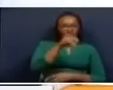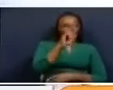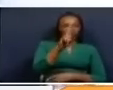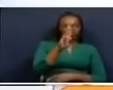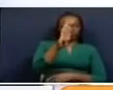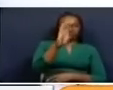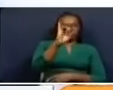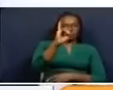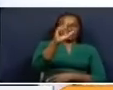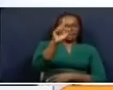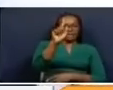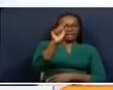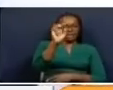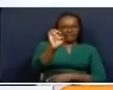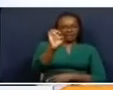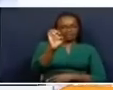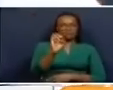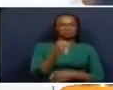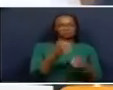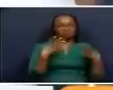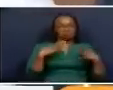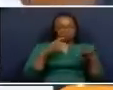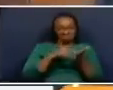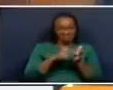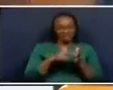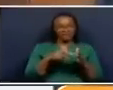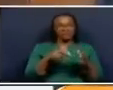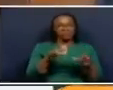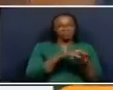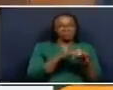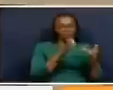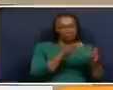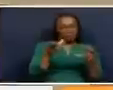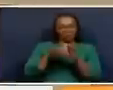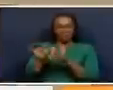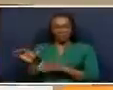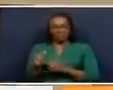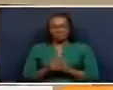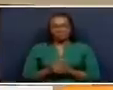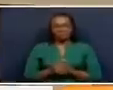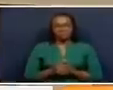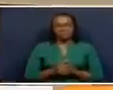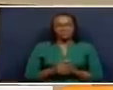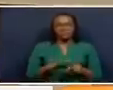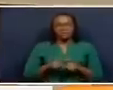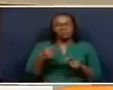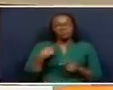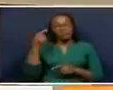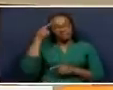that by Monday they will have changed their minds at least? You know, just... I hope so, and I think there will be a change of